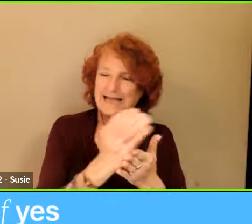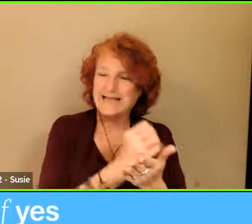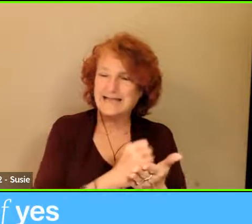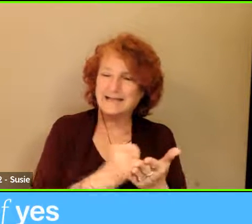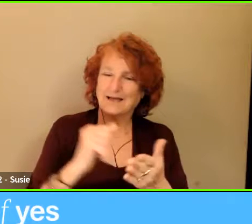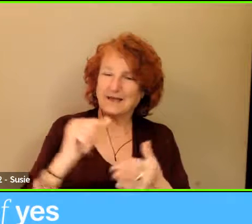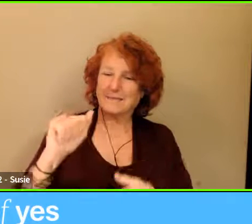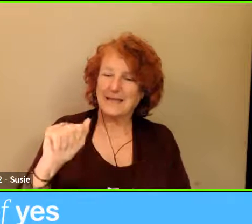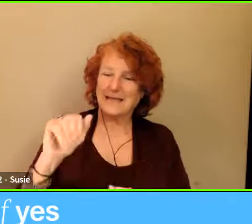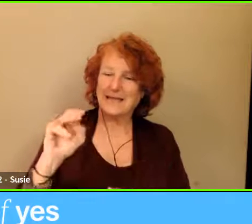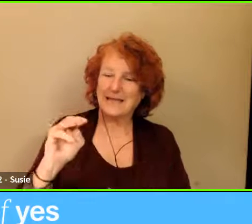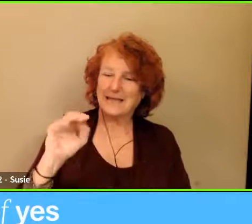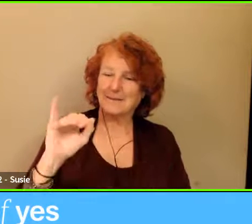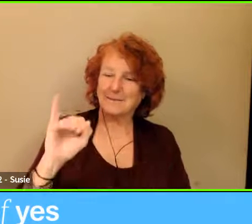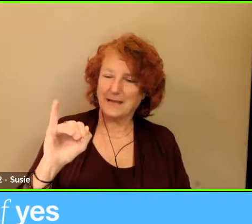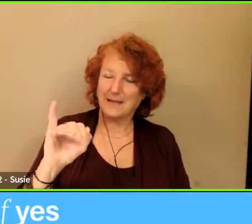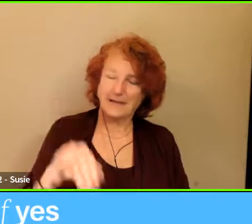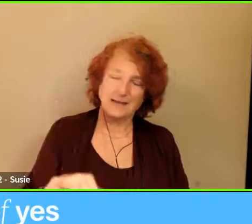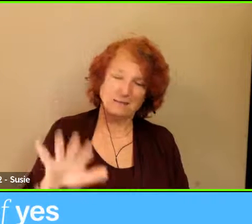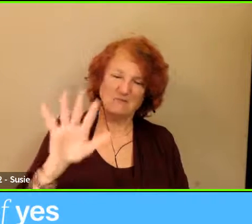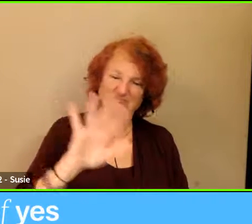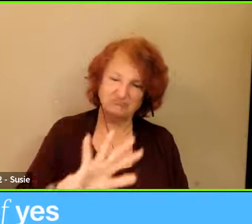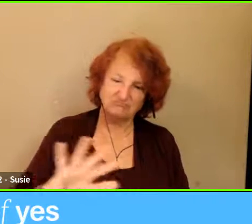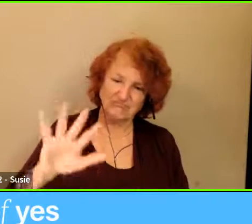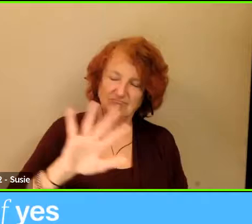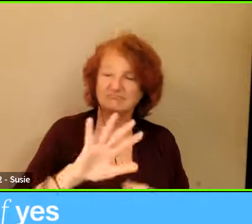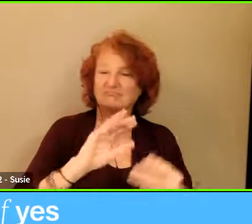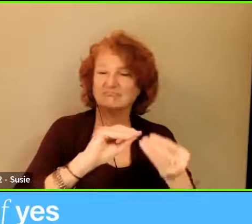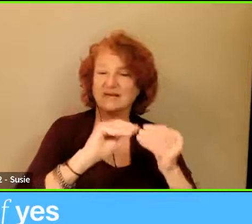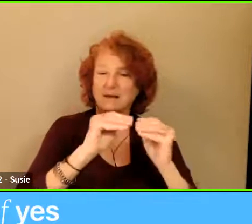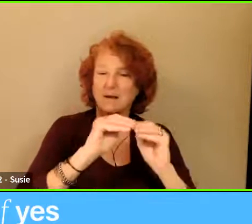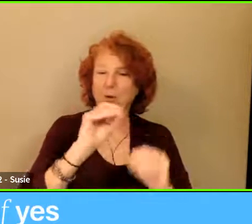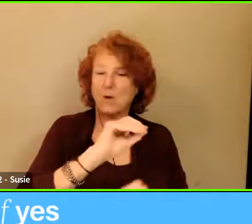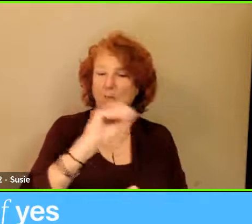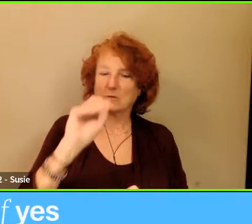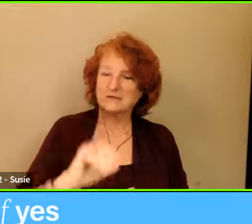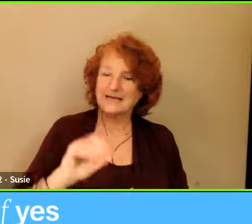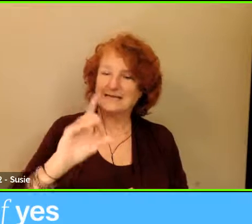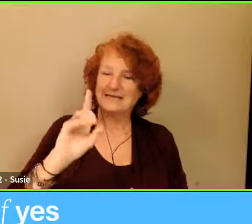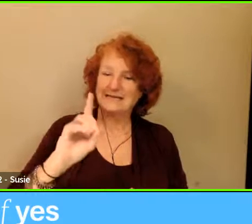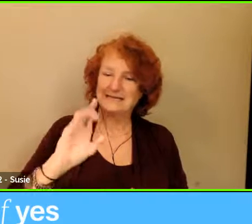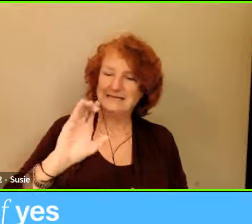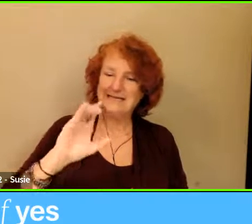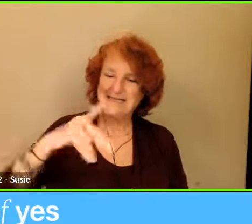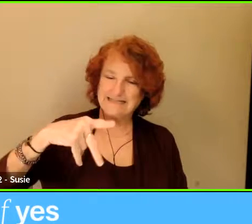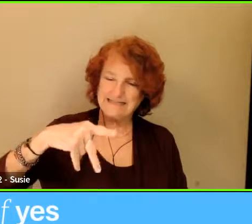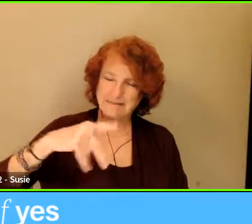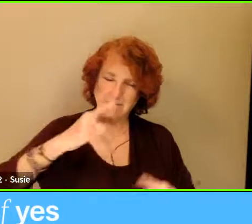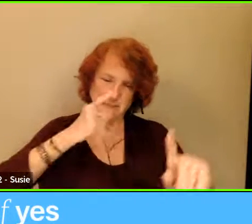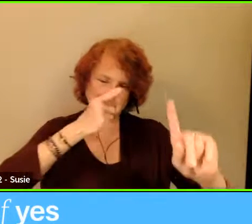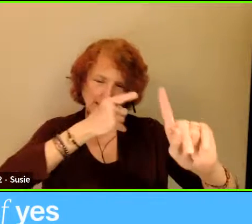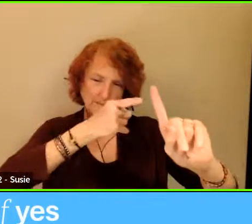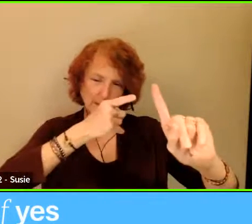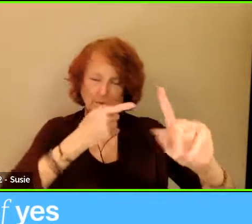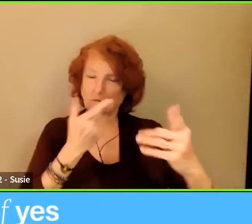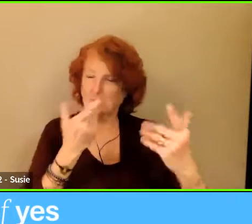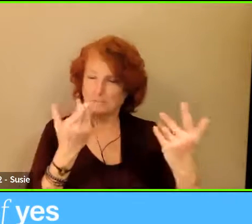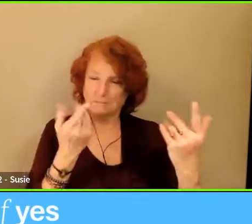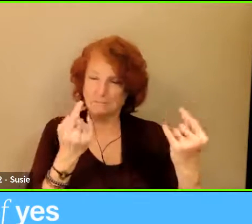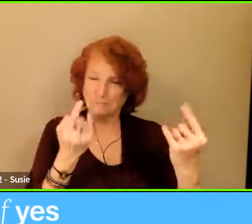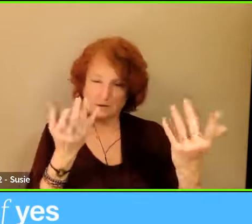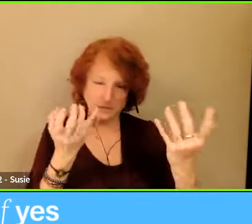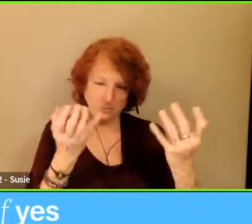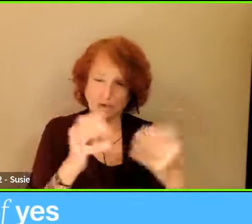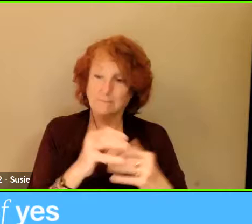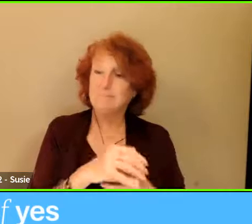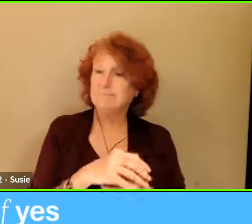AMI, or ballpark figure of what percentage of DCP is aiming for? Yeah, great